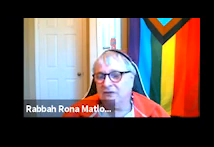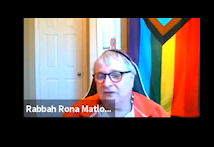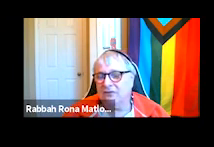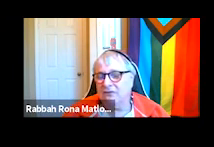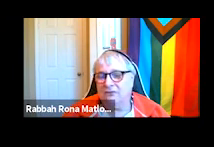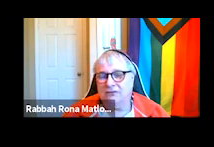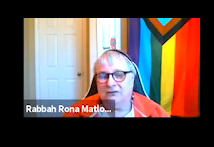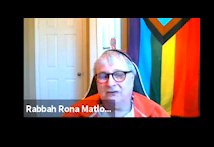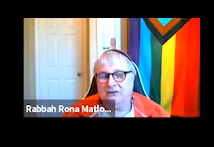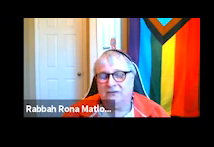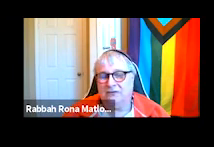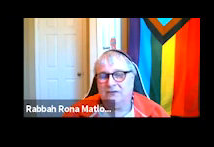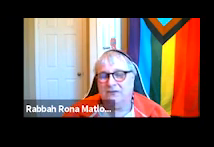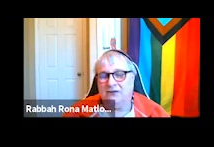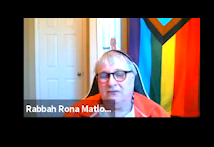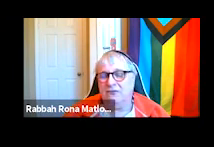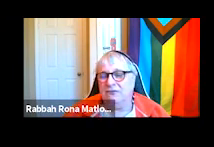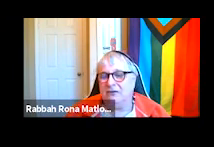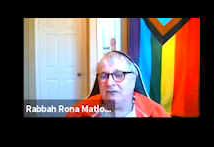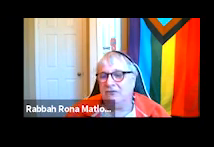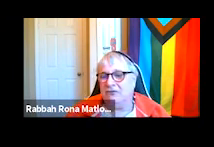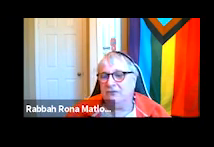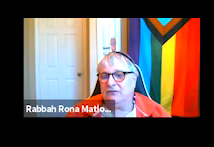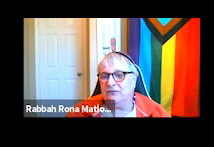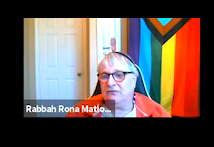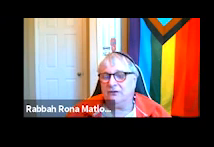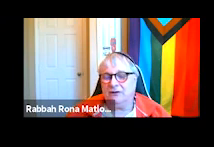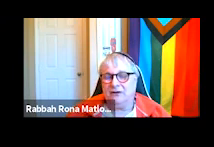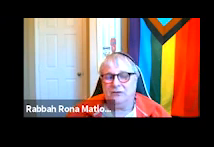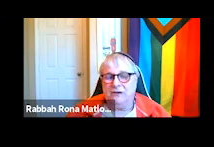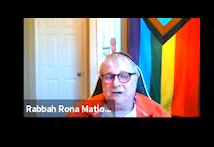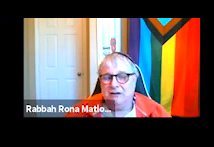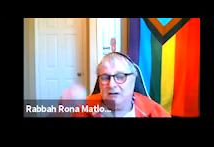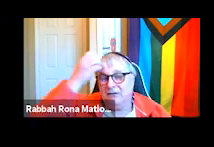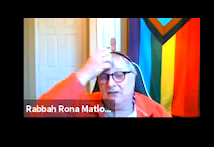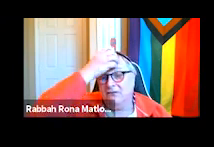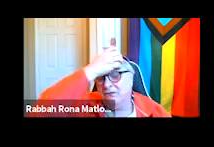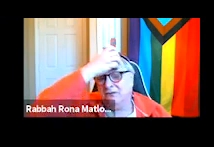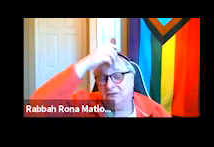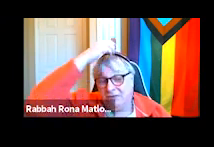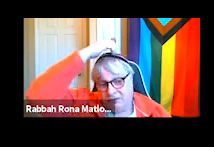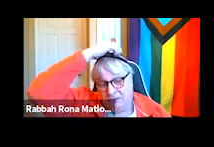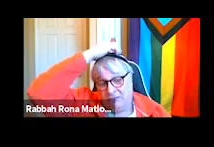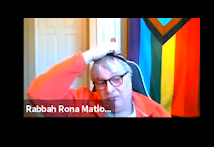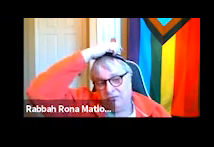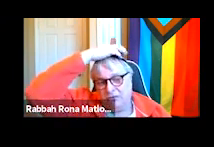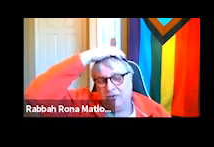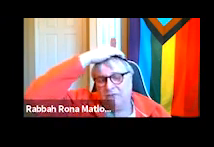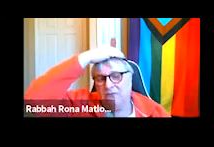Neurodivergence and Jewish identity. And Stanford is actually doing research right now on the incidence